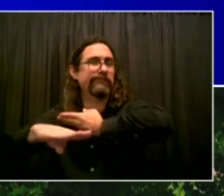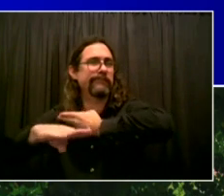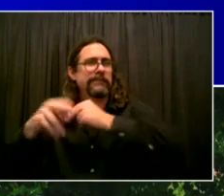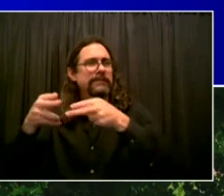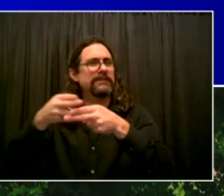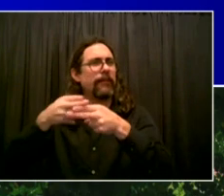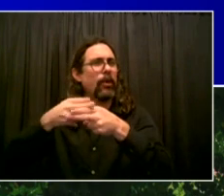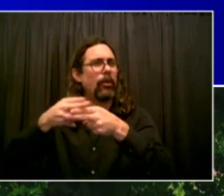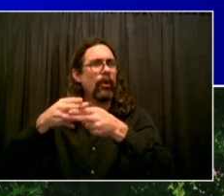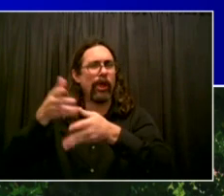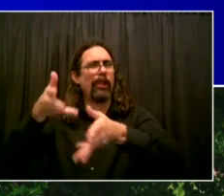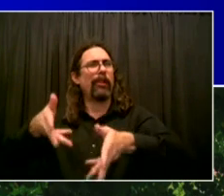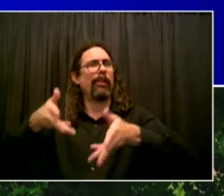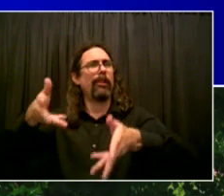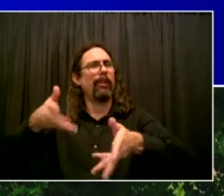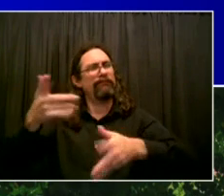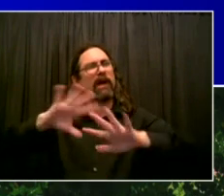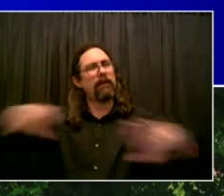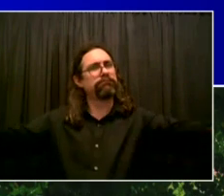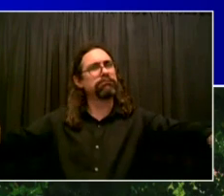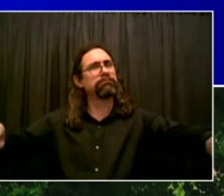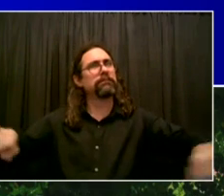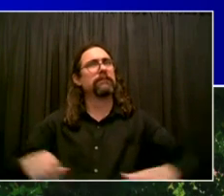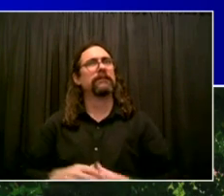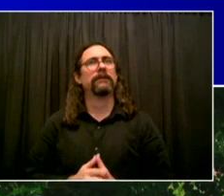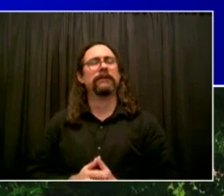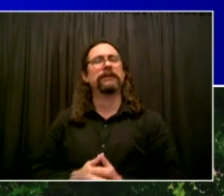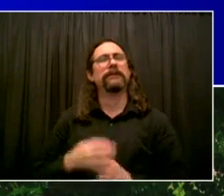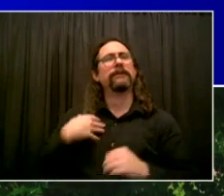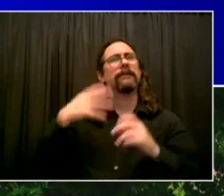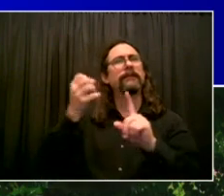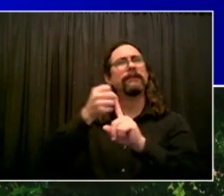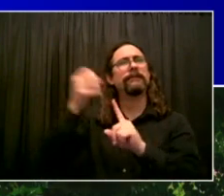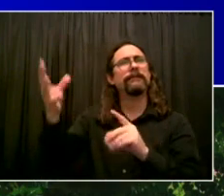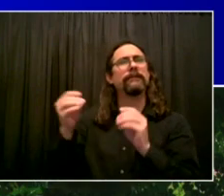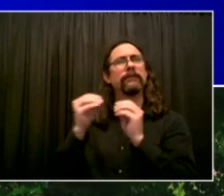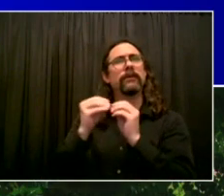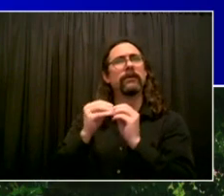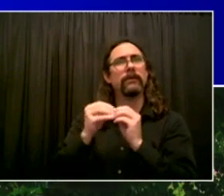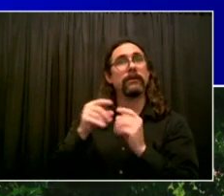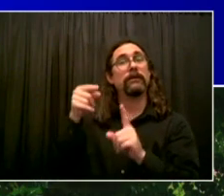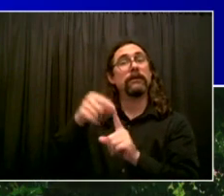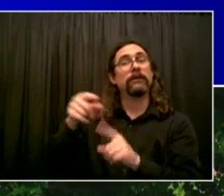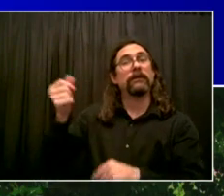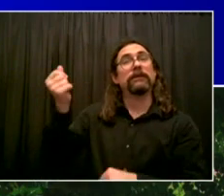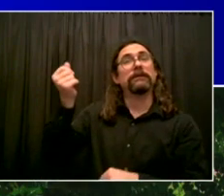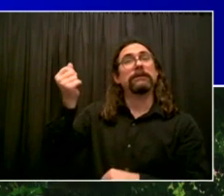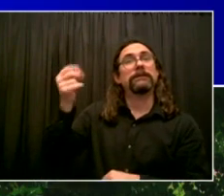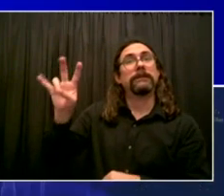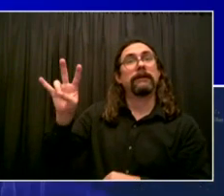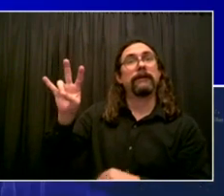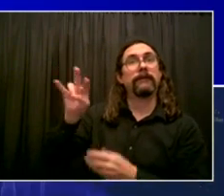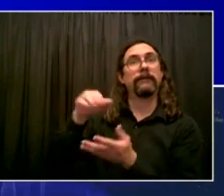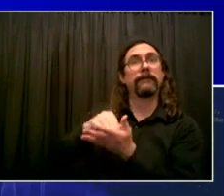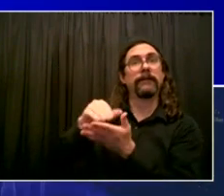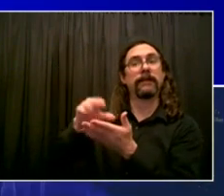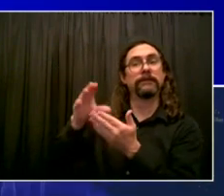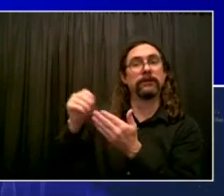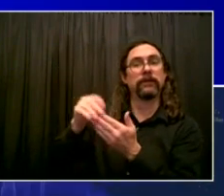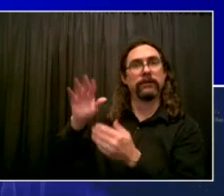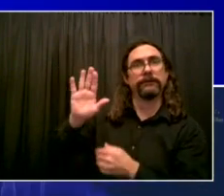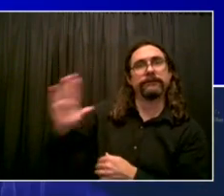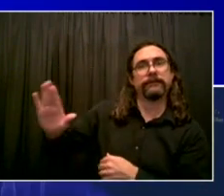facades at NYCHA developments in Manhattan, and of course at City Hall in your borough week for Manhattan. So we're focusing on some of the